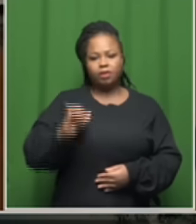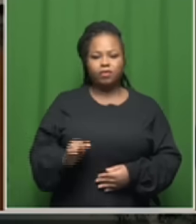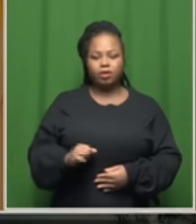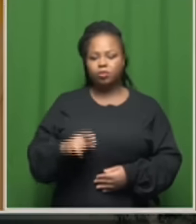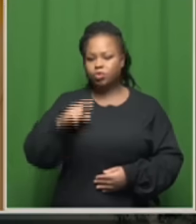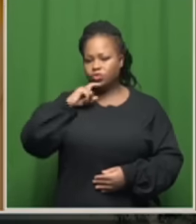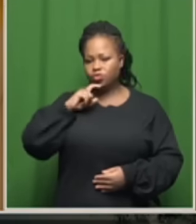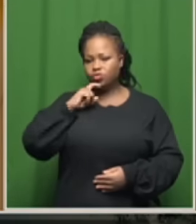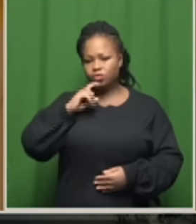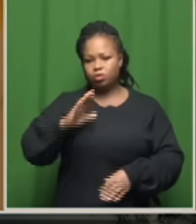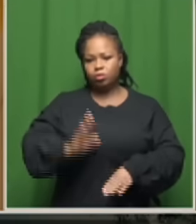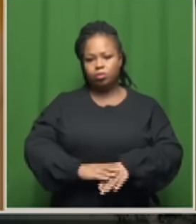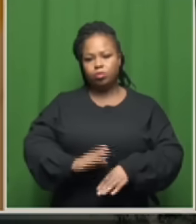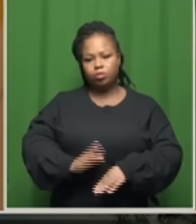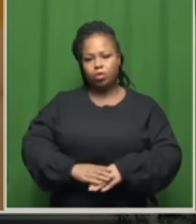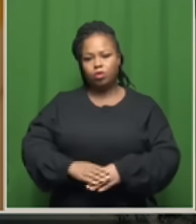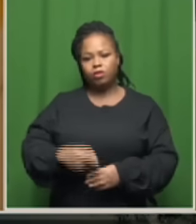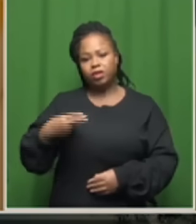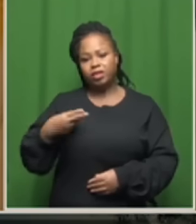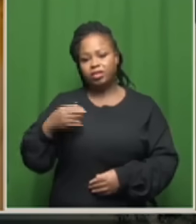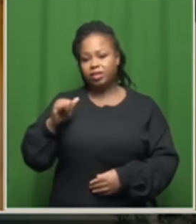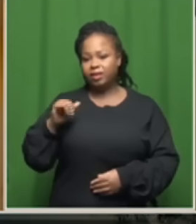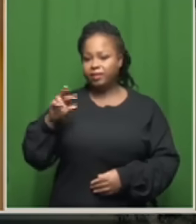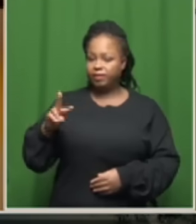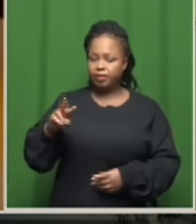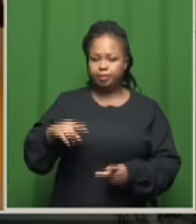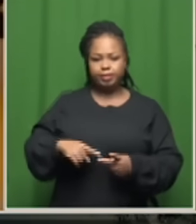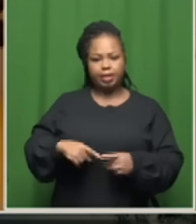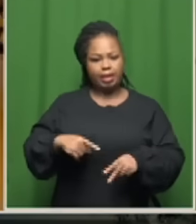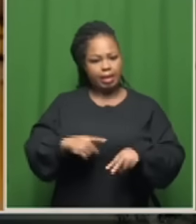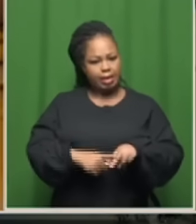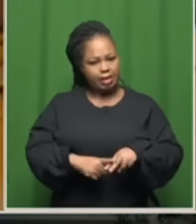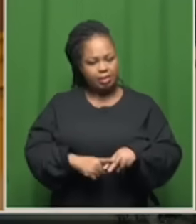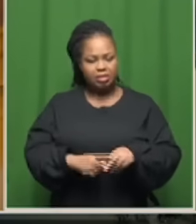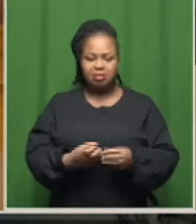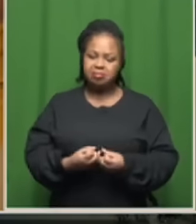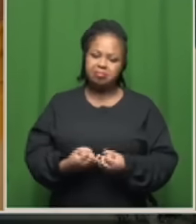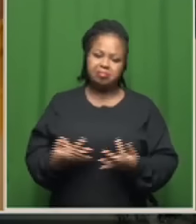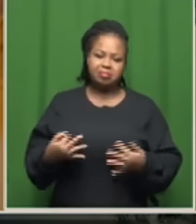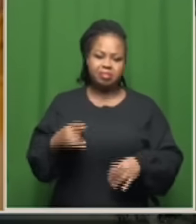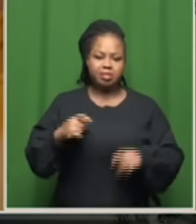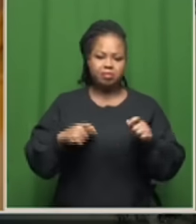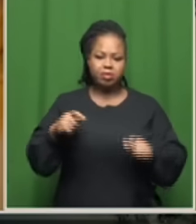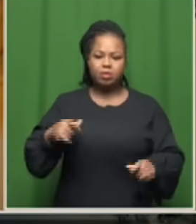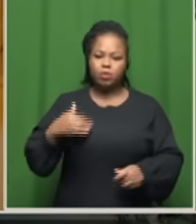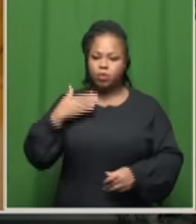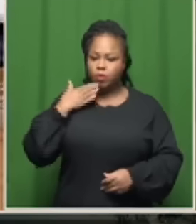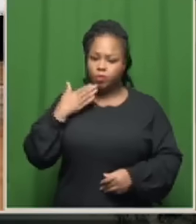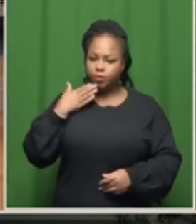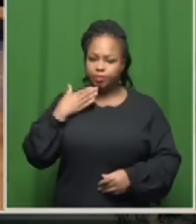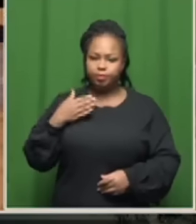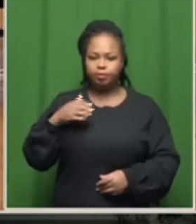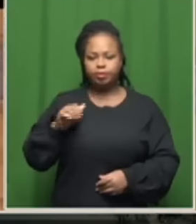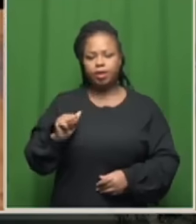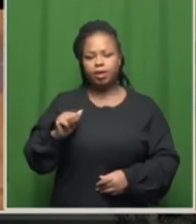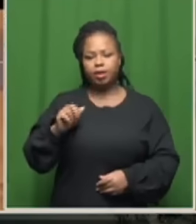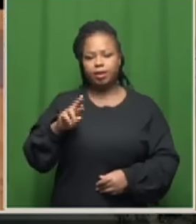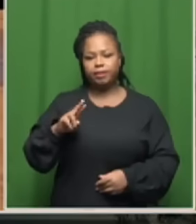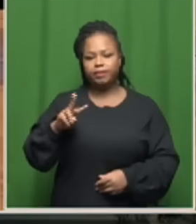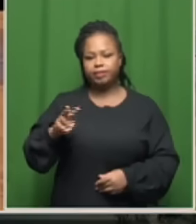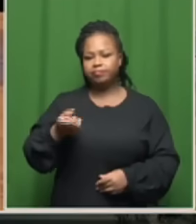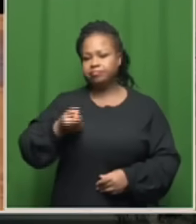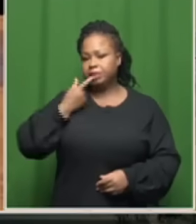in terms of our fight against HIV and AIDS. A number of people actually were enrolled into ARV and